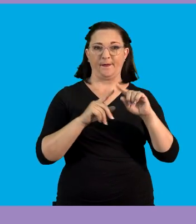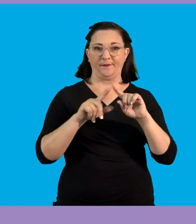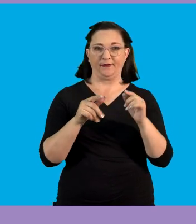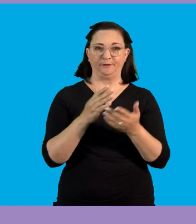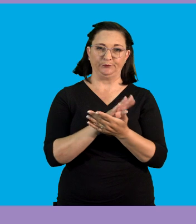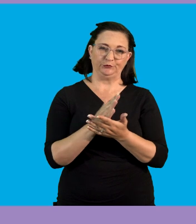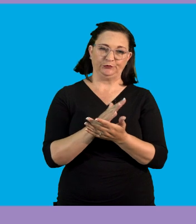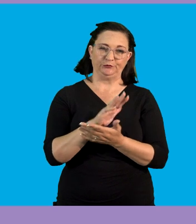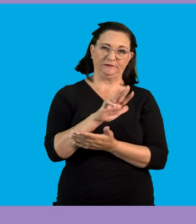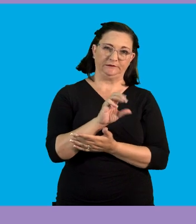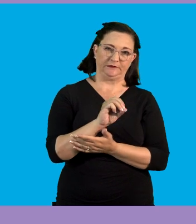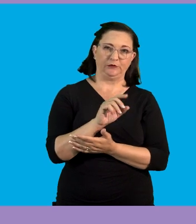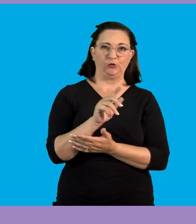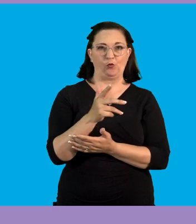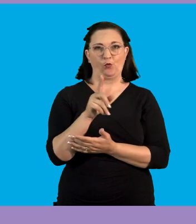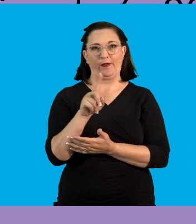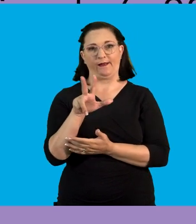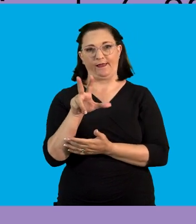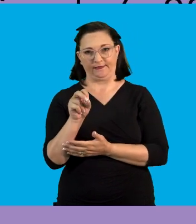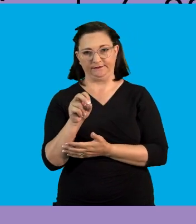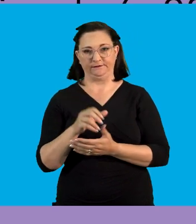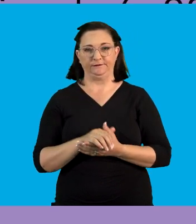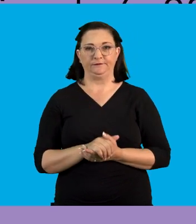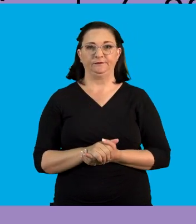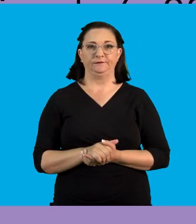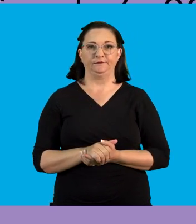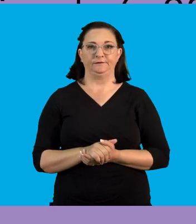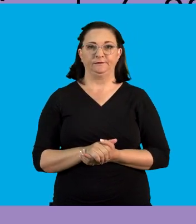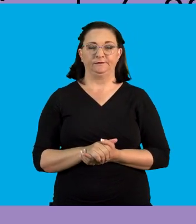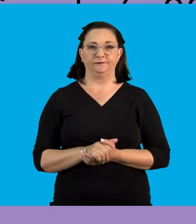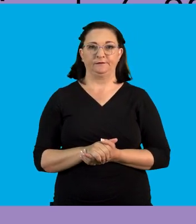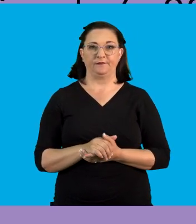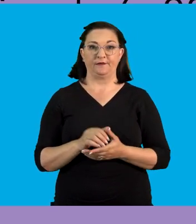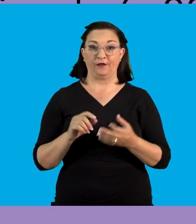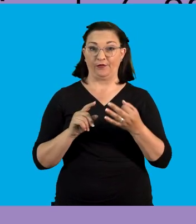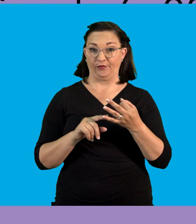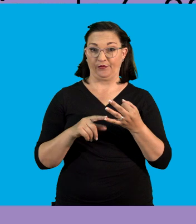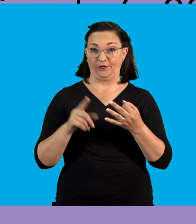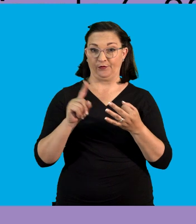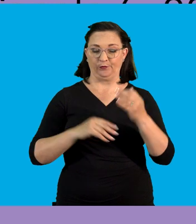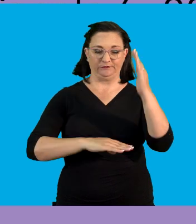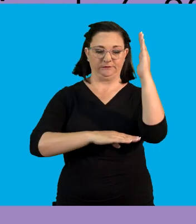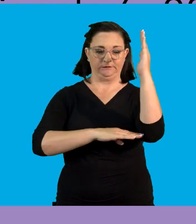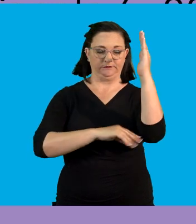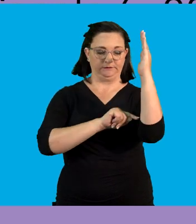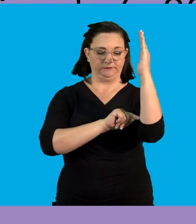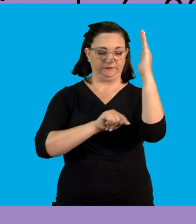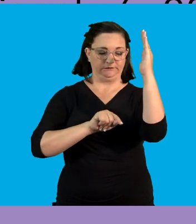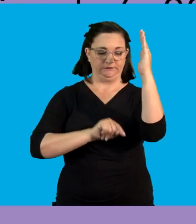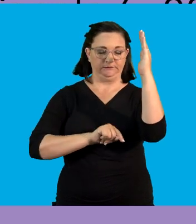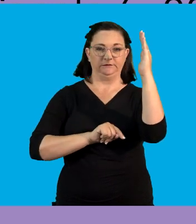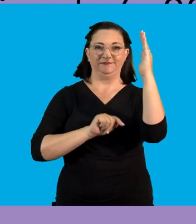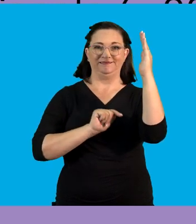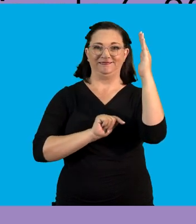90 degrees and 180 degrees. Then the third one is a right angled triangle. One of those